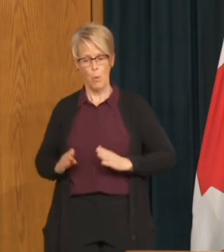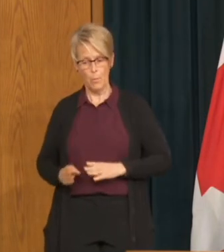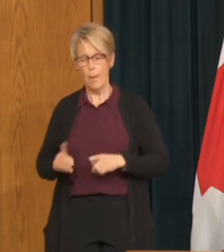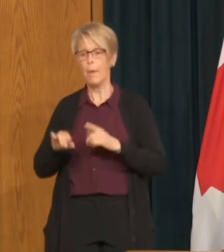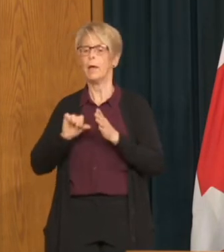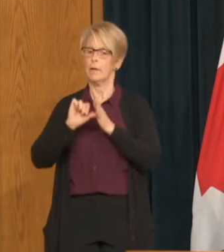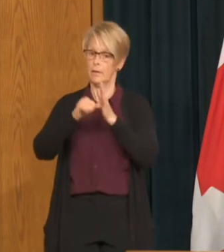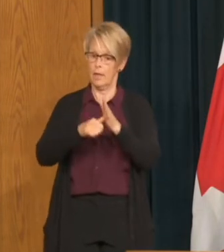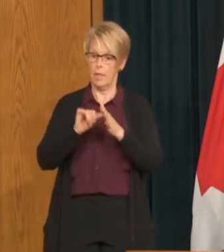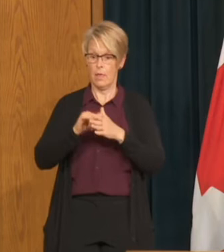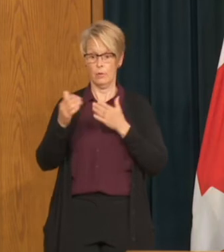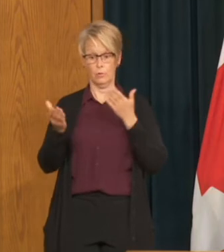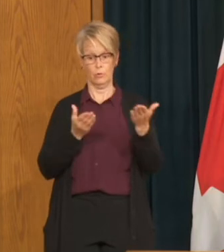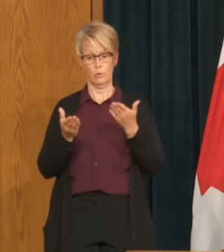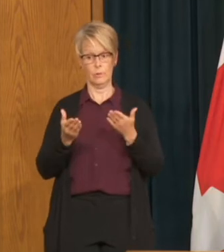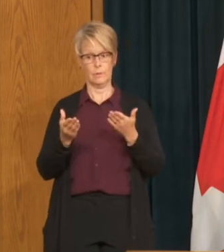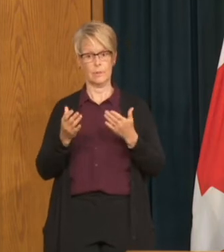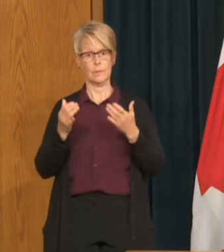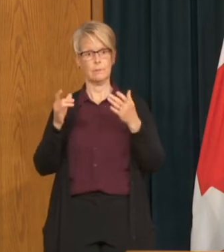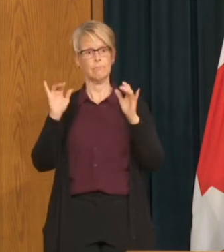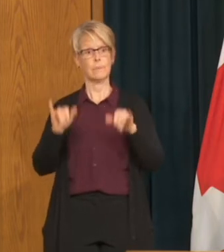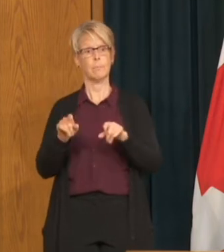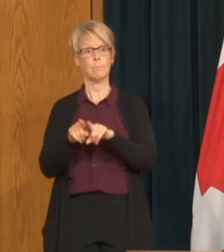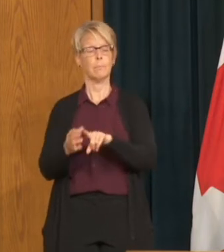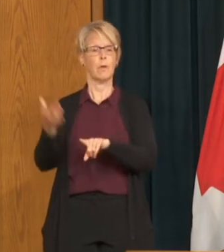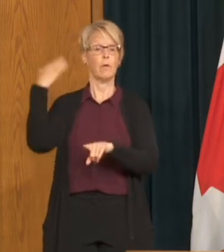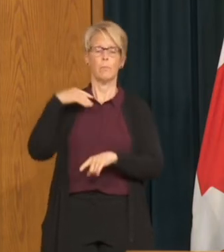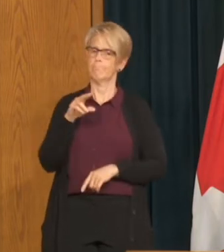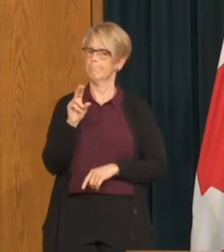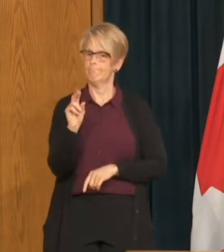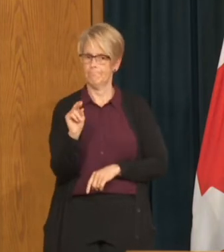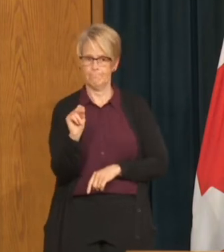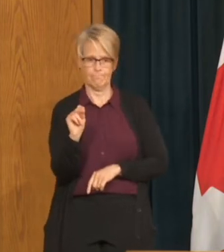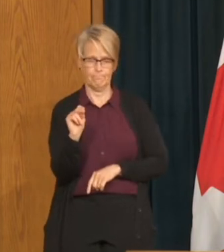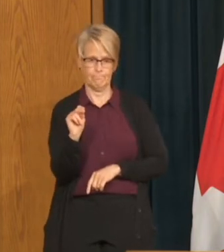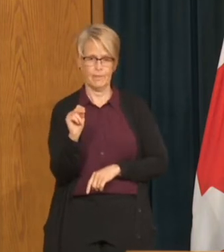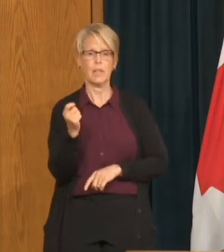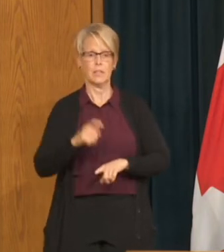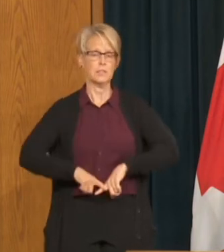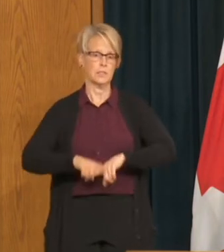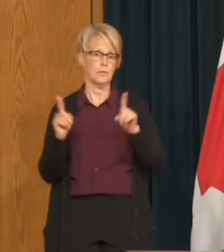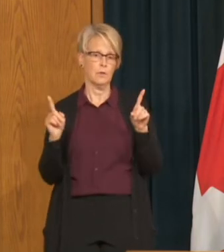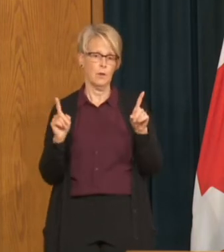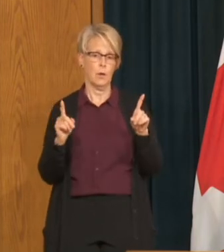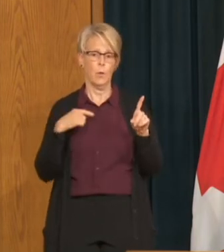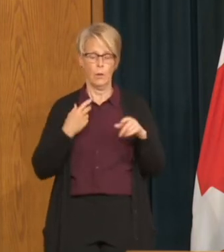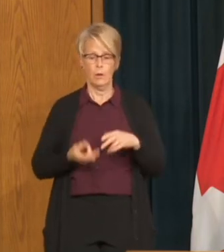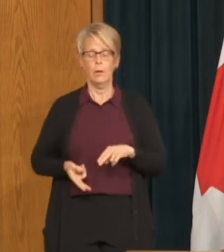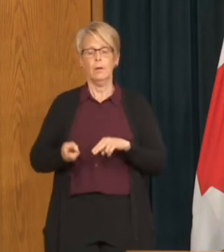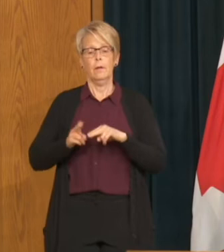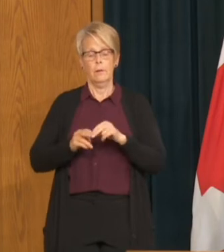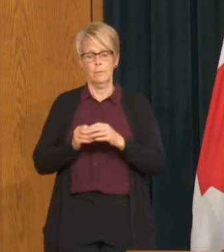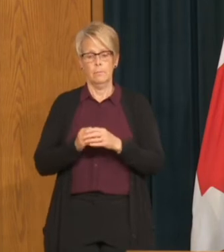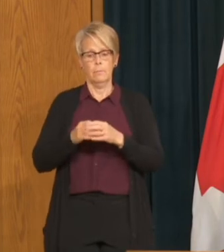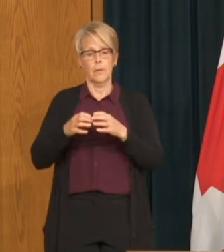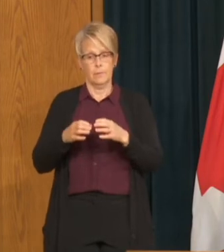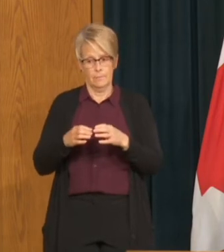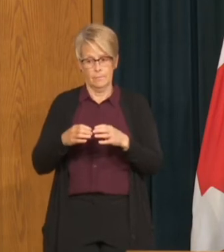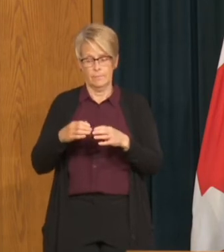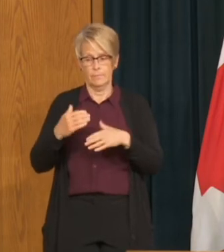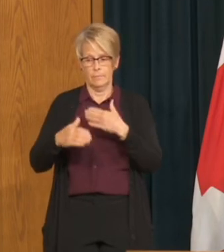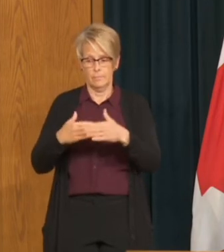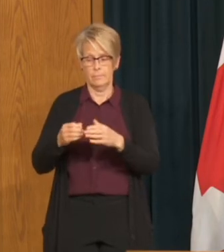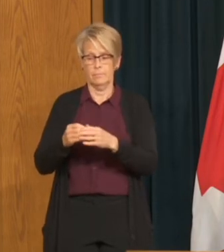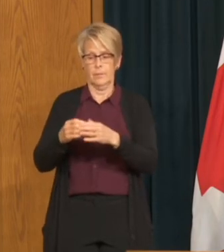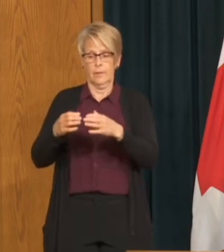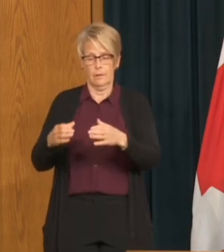did, that the services are going to look a bit different than they did pre-COVID. As we gradually and safely increase service levels, we are learning how to